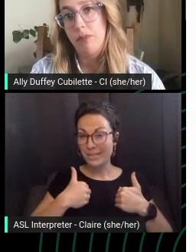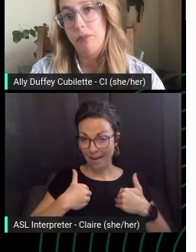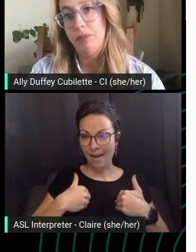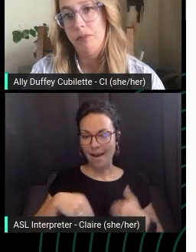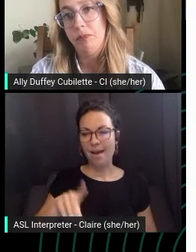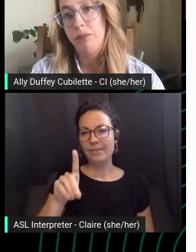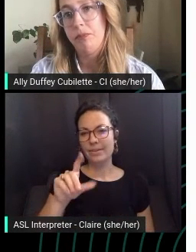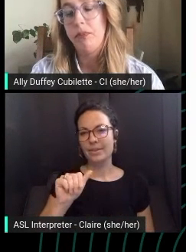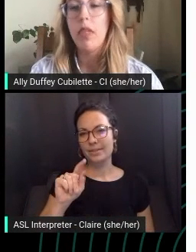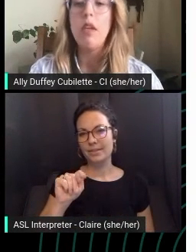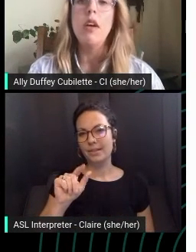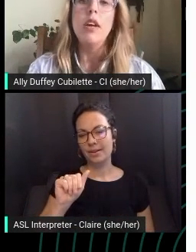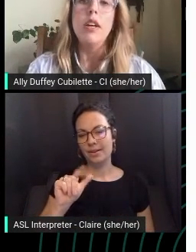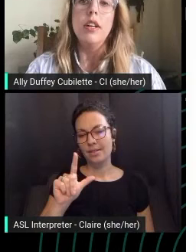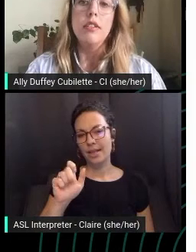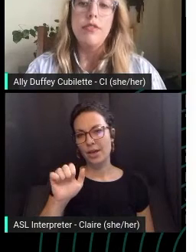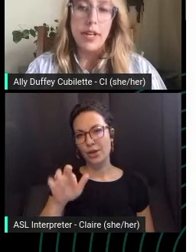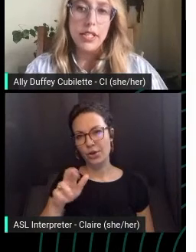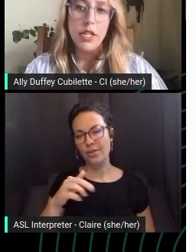behavior.